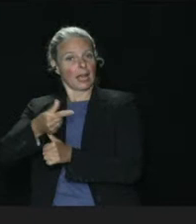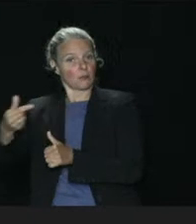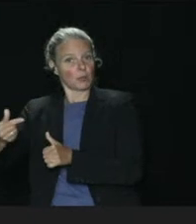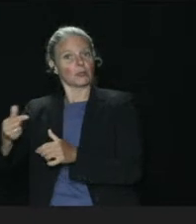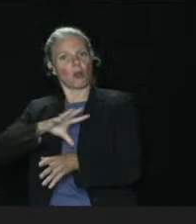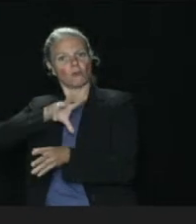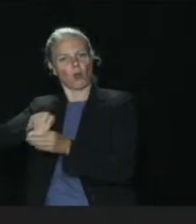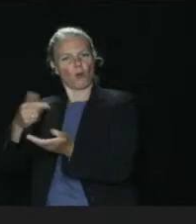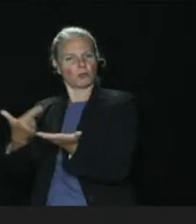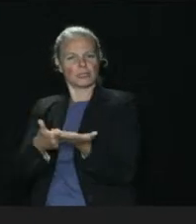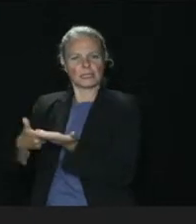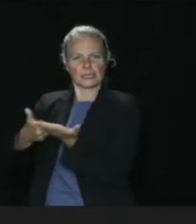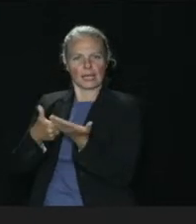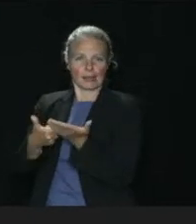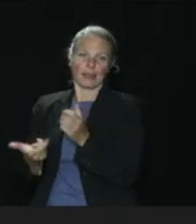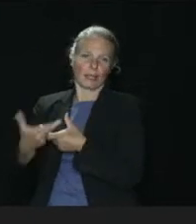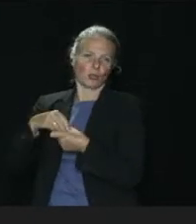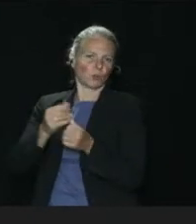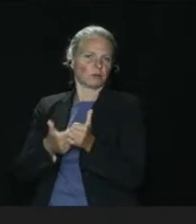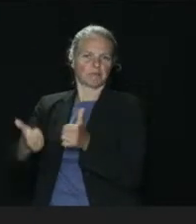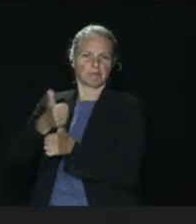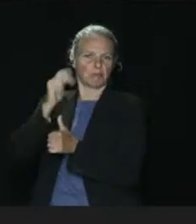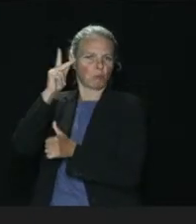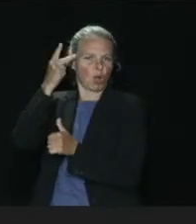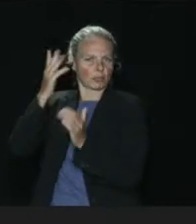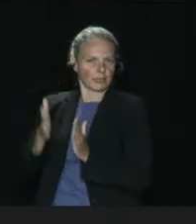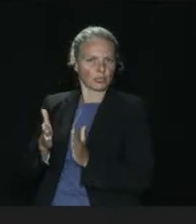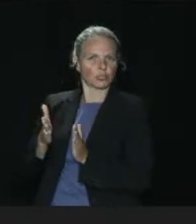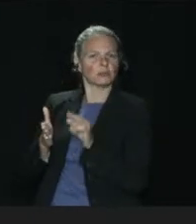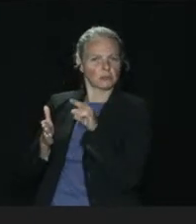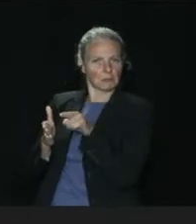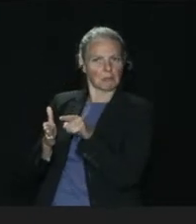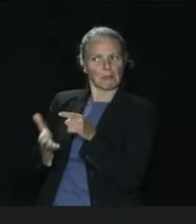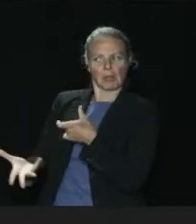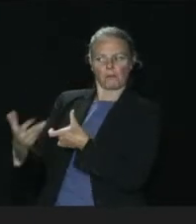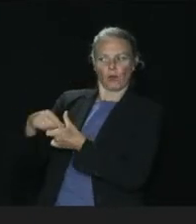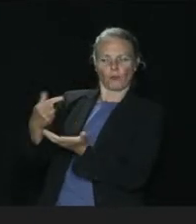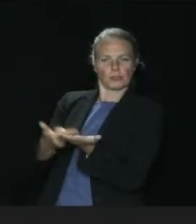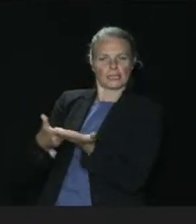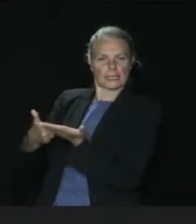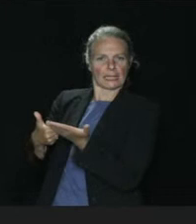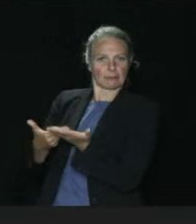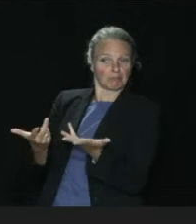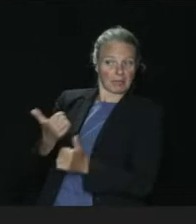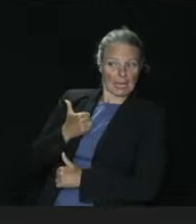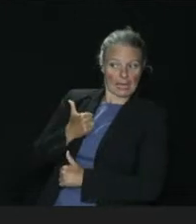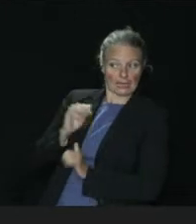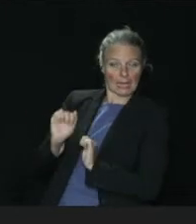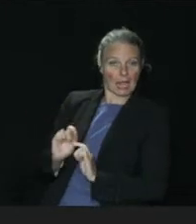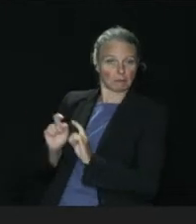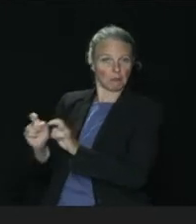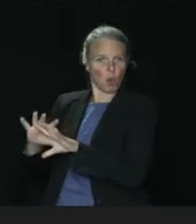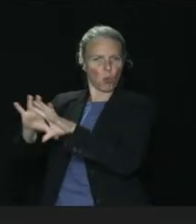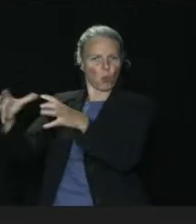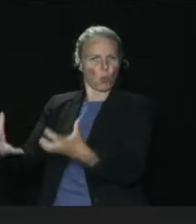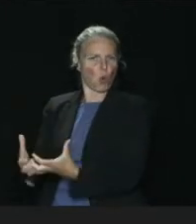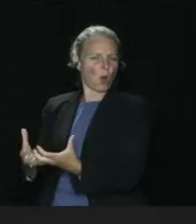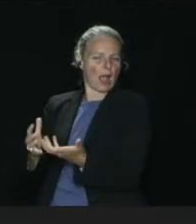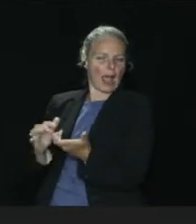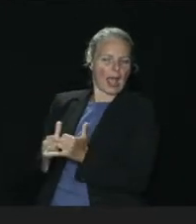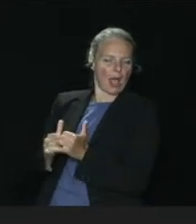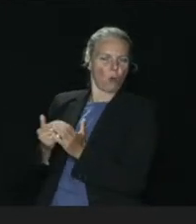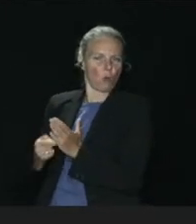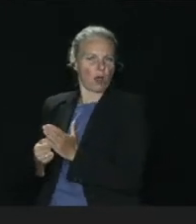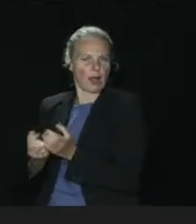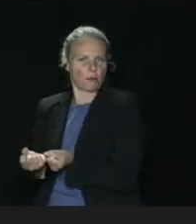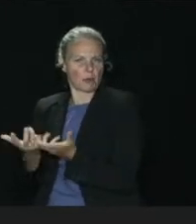including obviously our senior political leaders in terms of what Canada could be doing at the global level. So I think in some